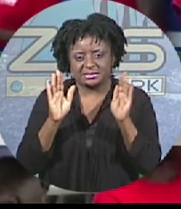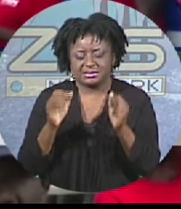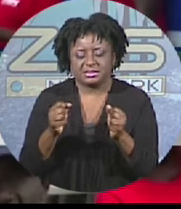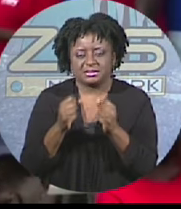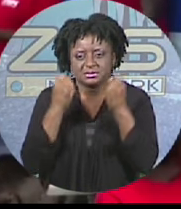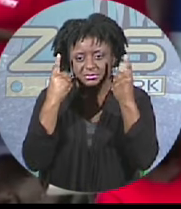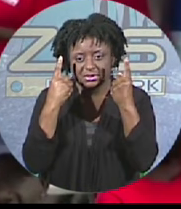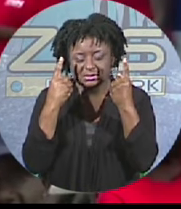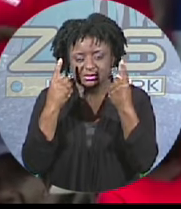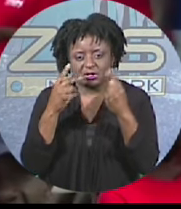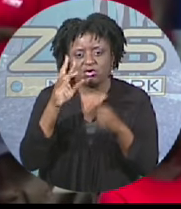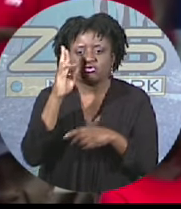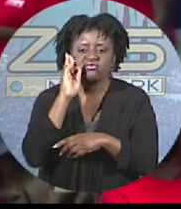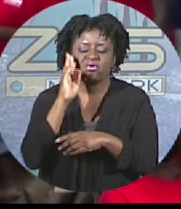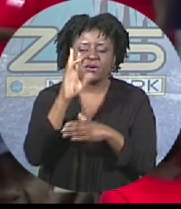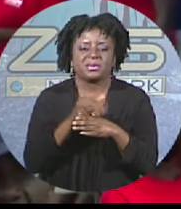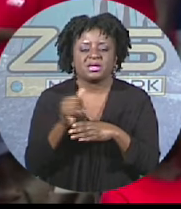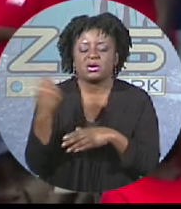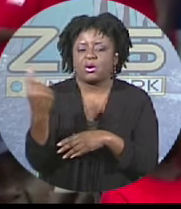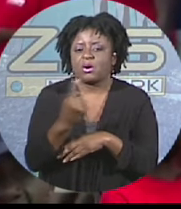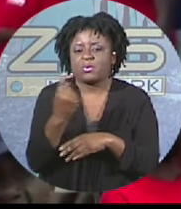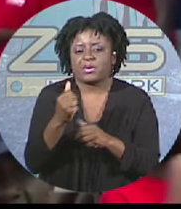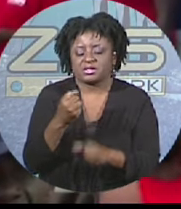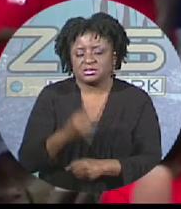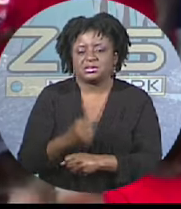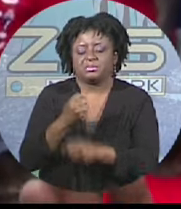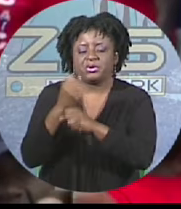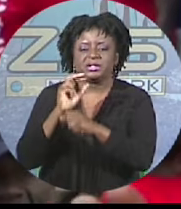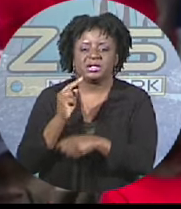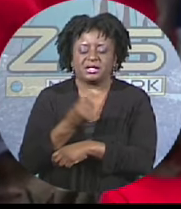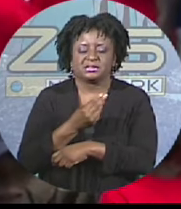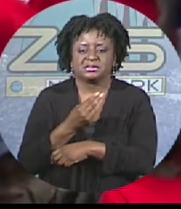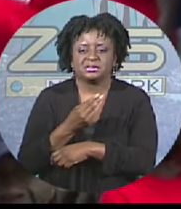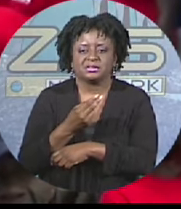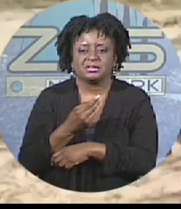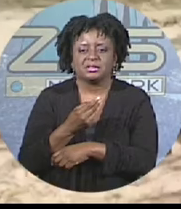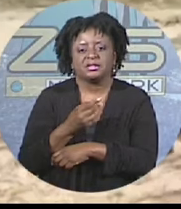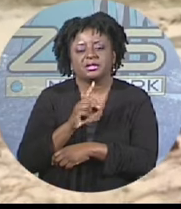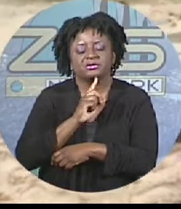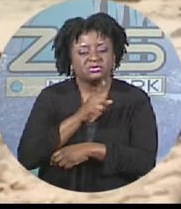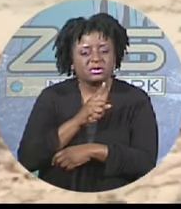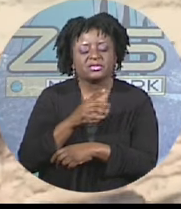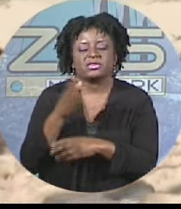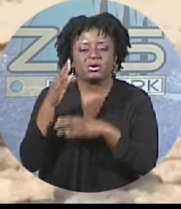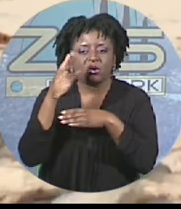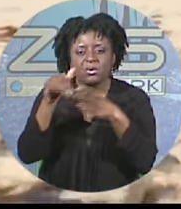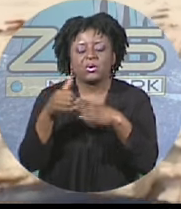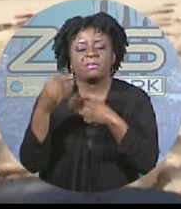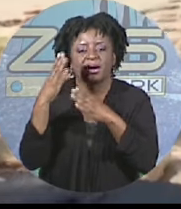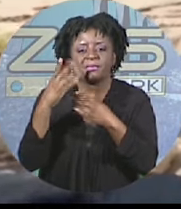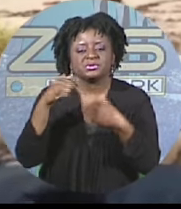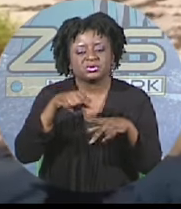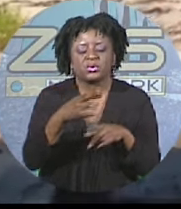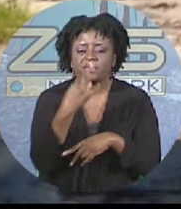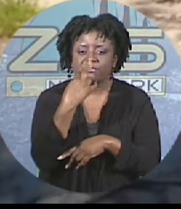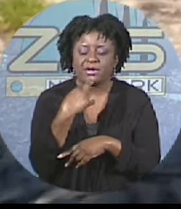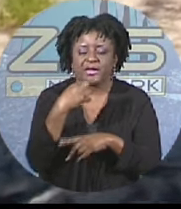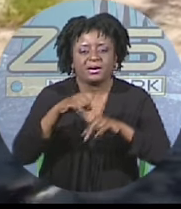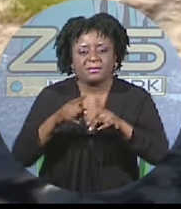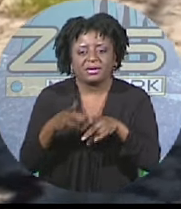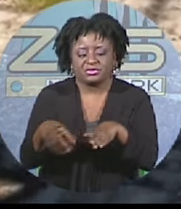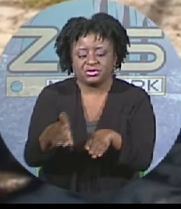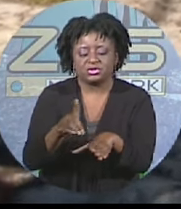has always supported us, and their support will remain. In fact, the old Bahamas is going red. But the dock in Rum Key was destroyed